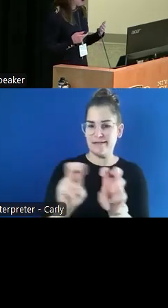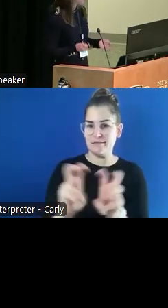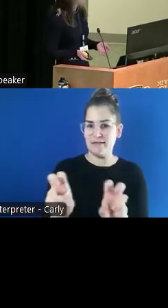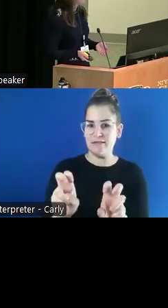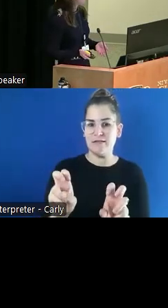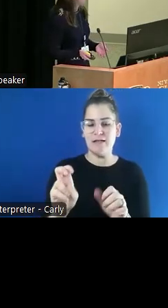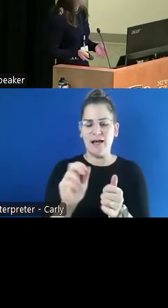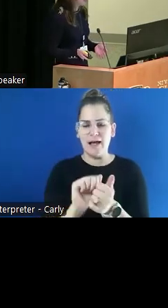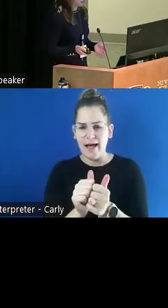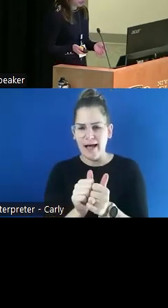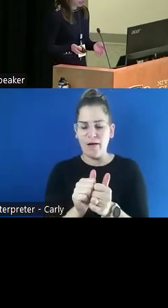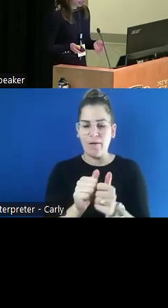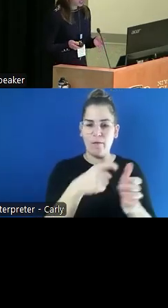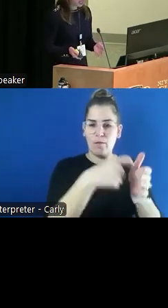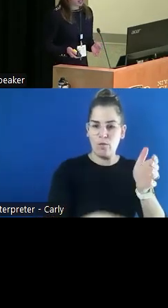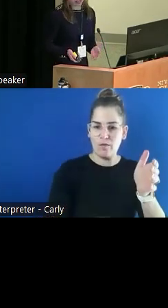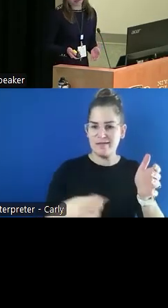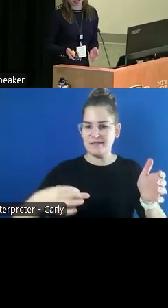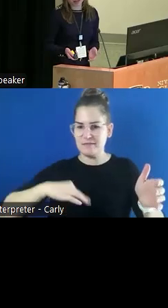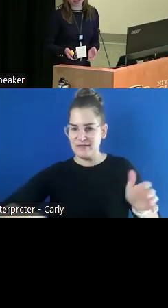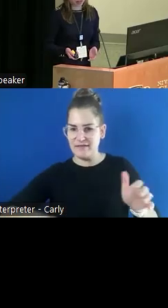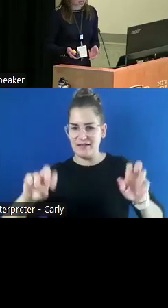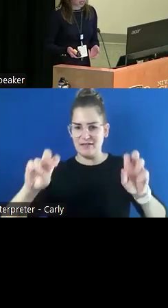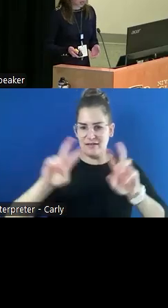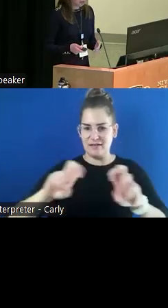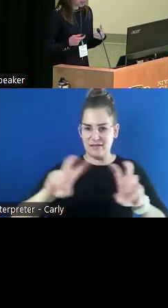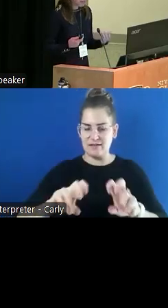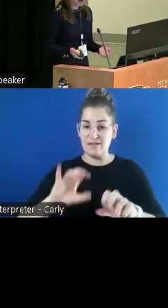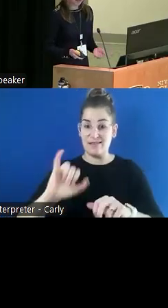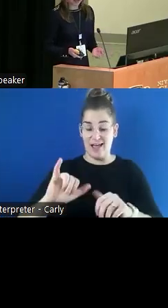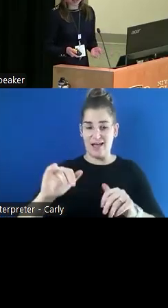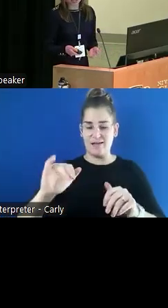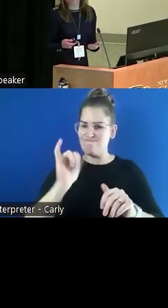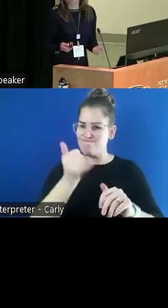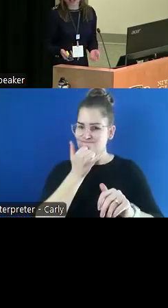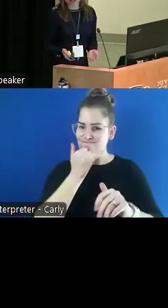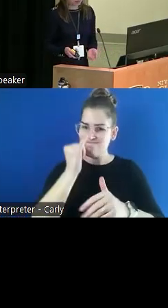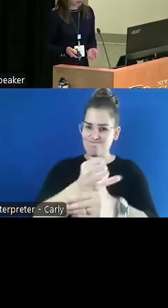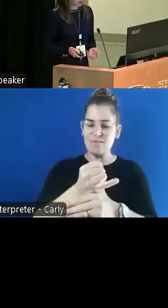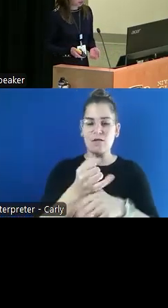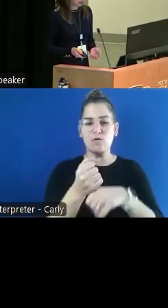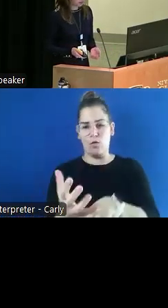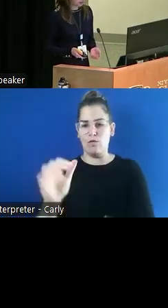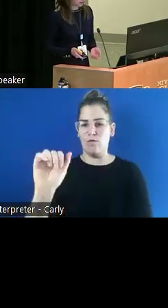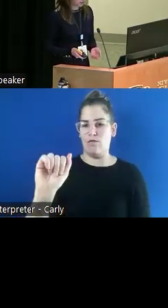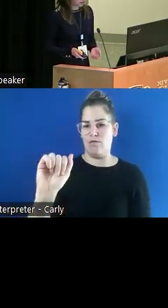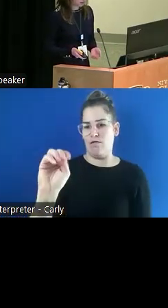how cost-benefit analysis impairments bring about amotivation symptoms.